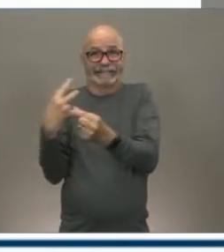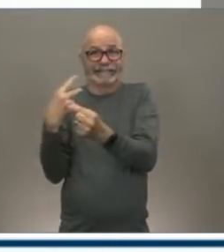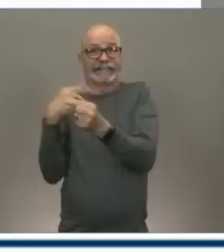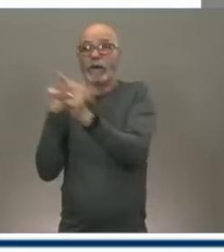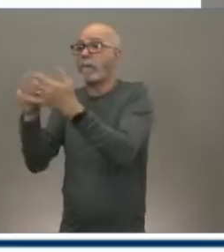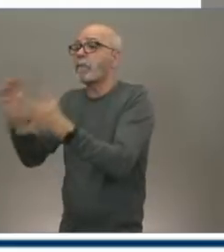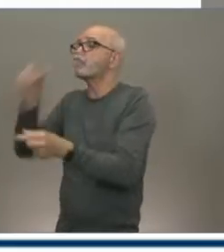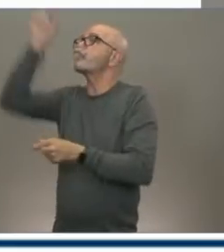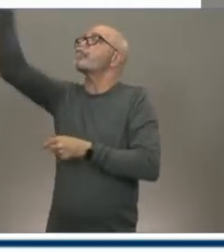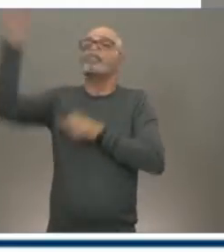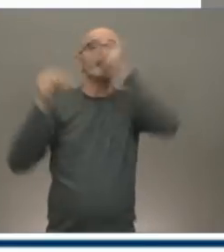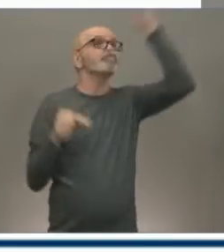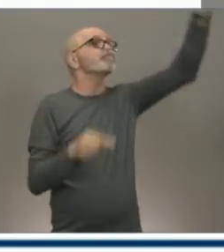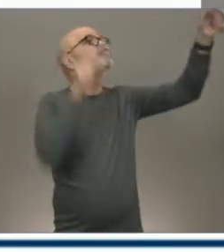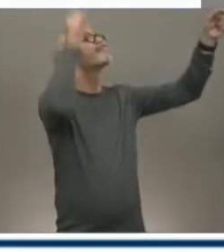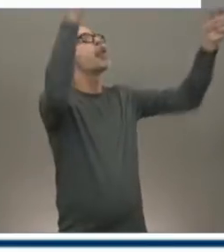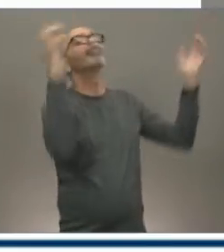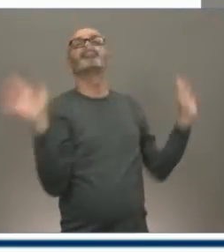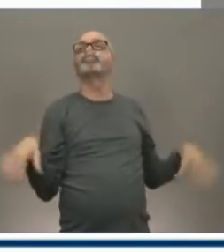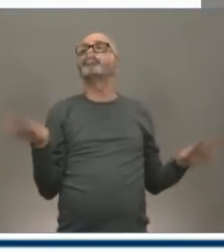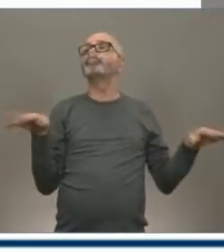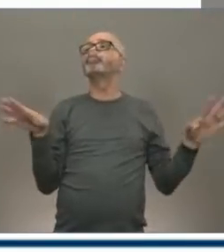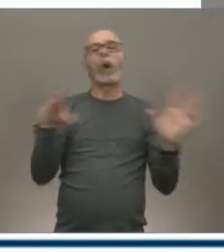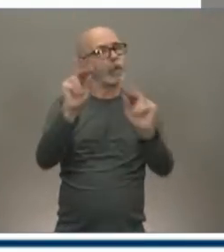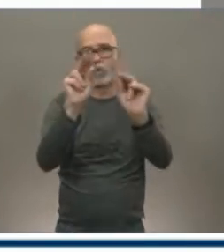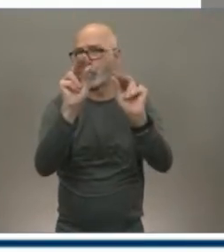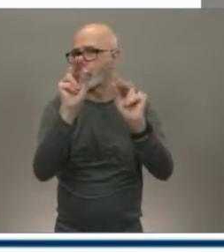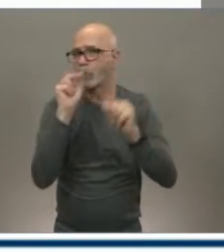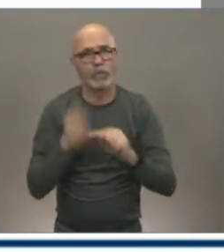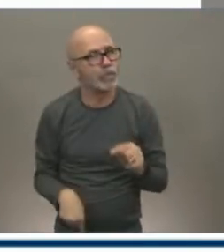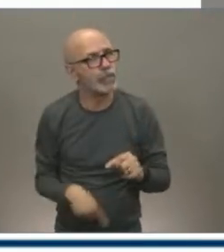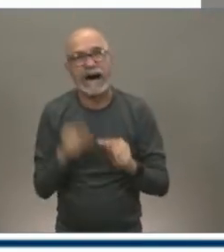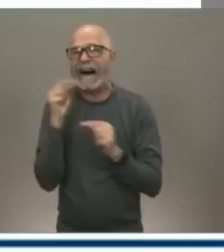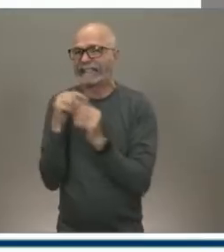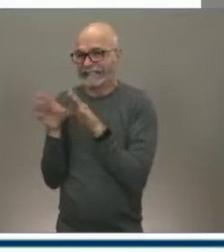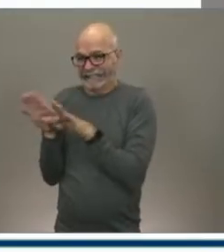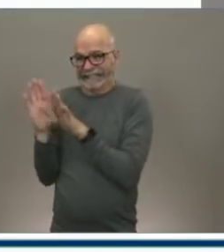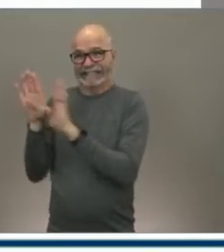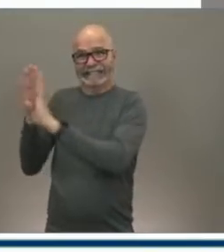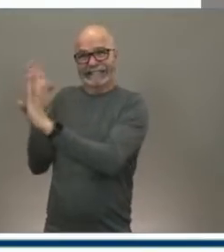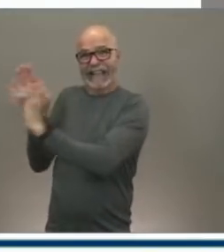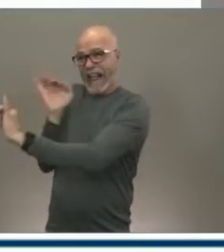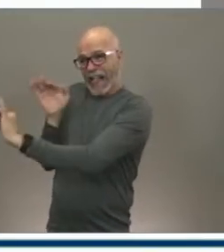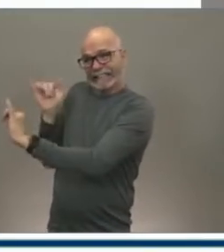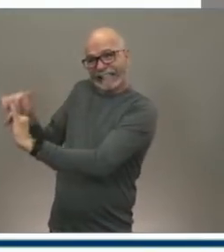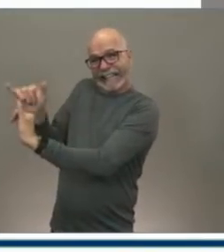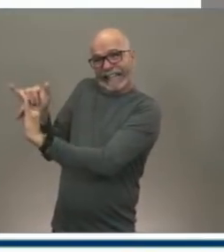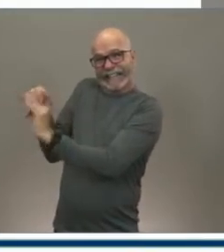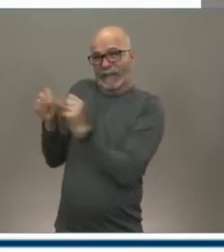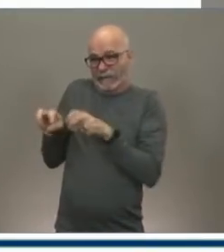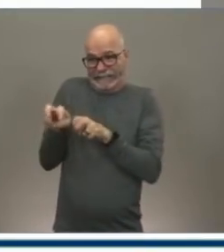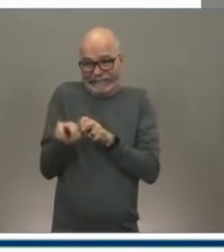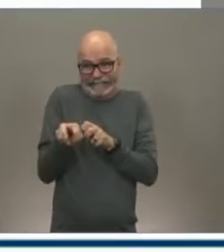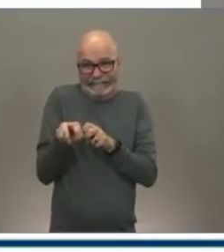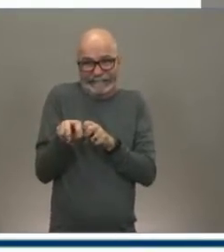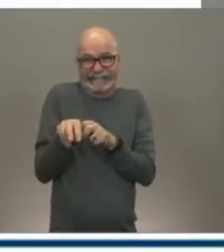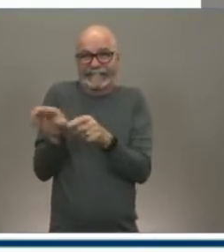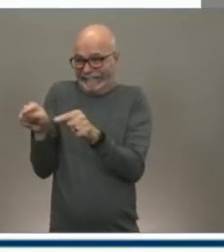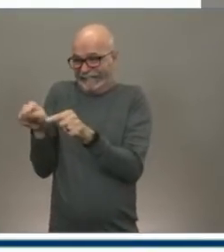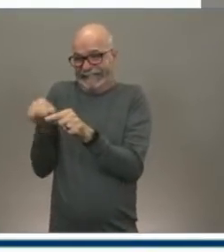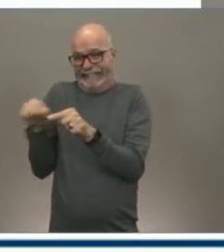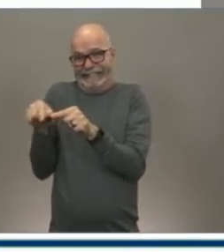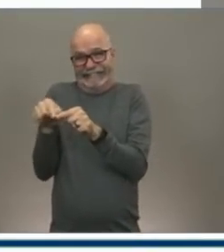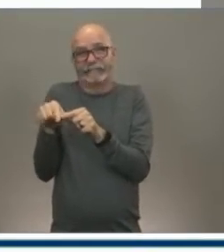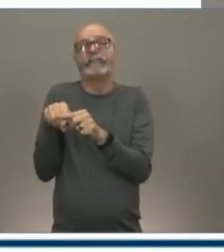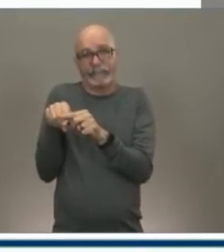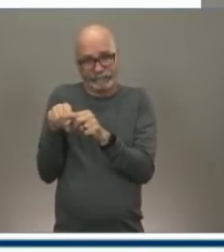important consideration that we have to accommodate as to who are the almost 2,000 people who are going to be